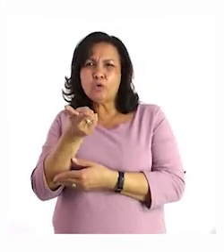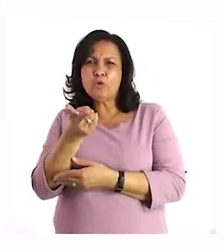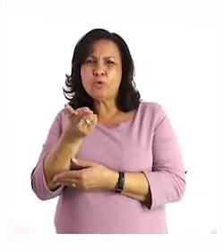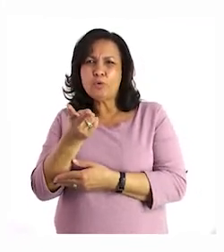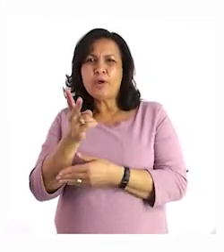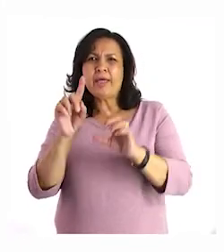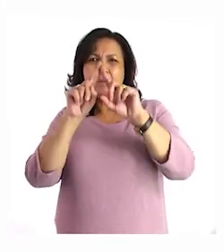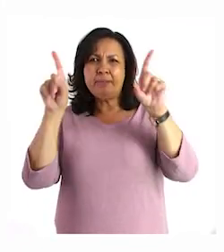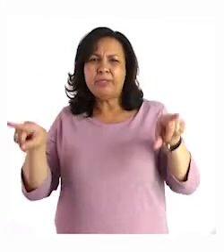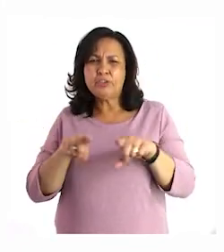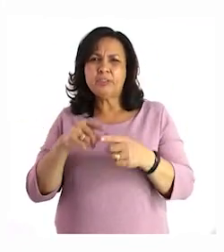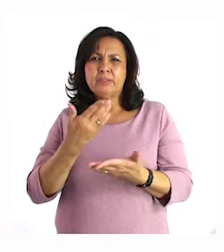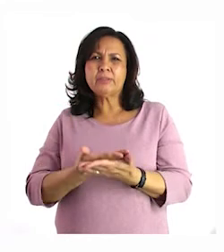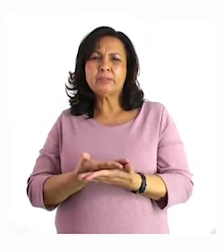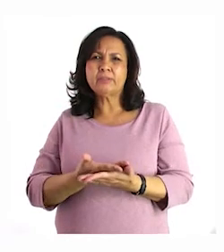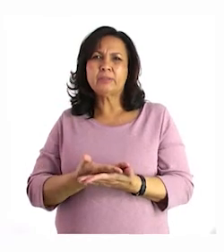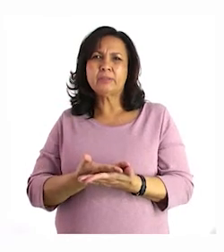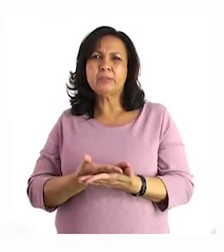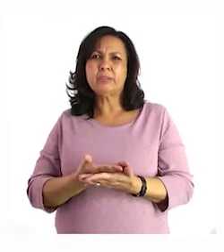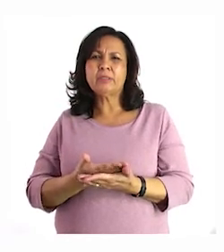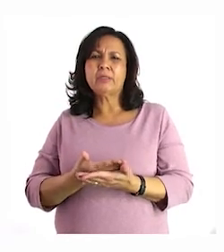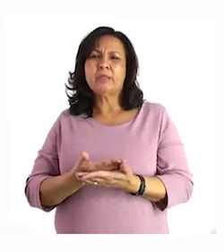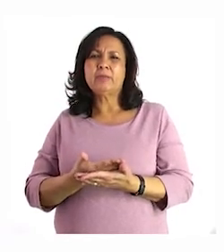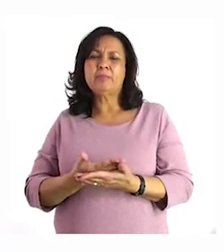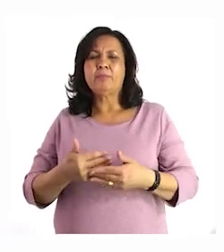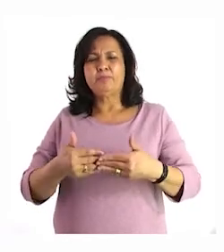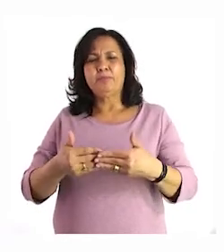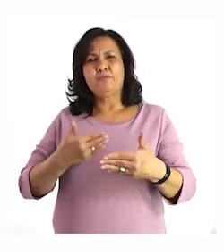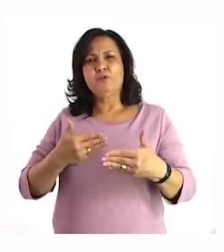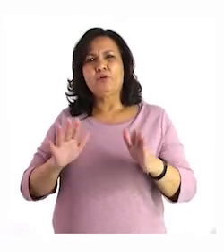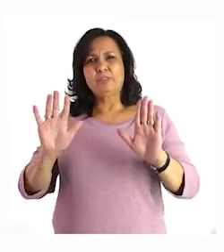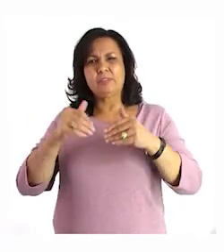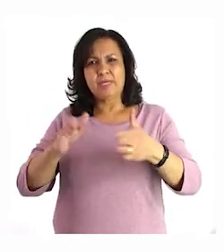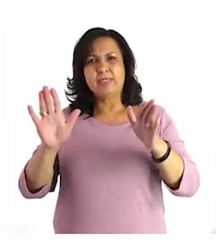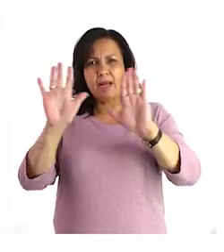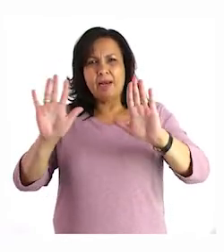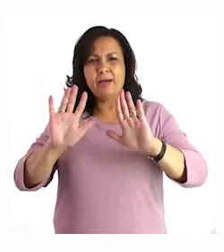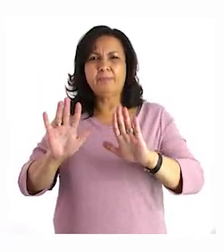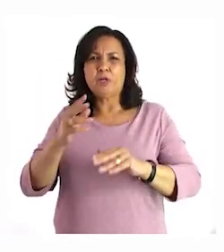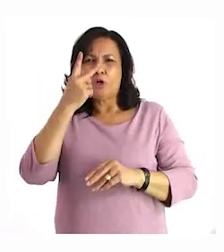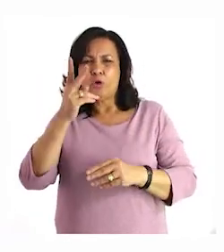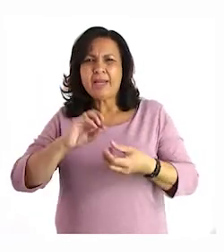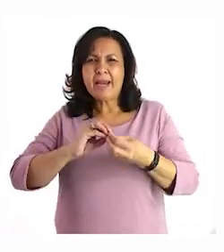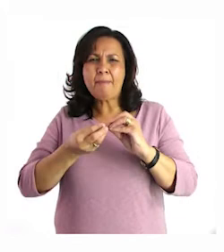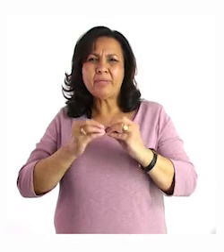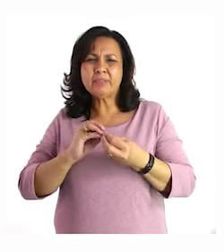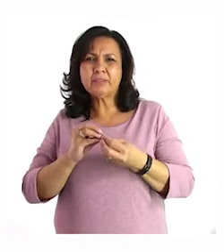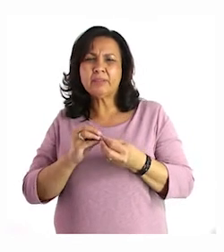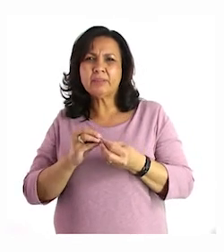very carefully before you start coloring. Let's look at the numbers.